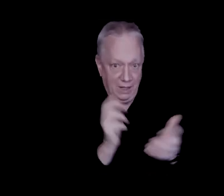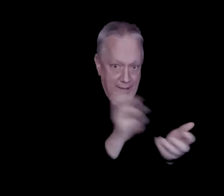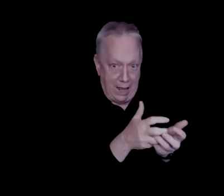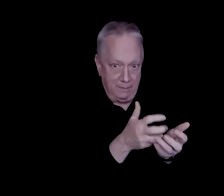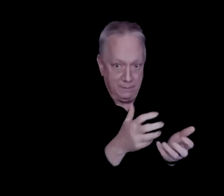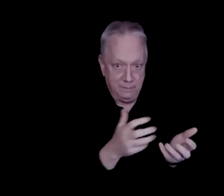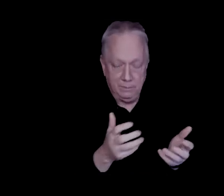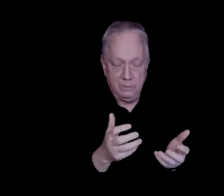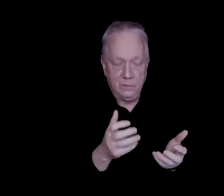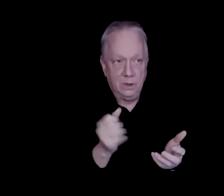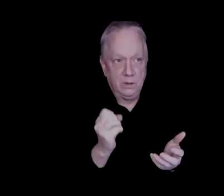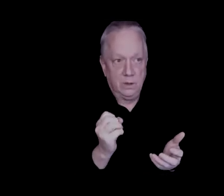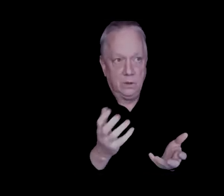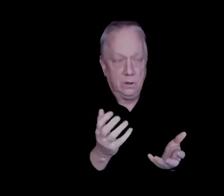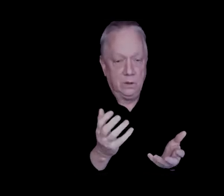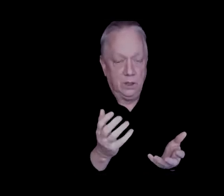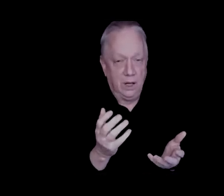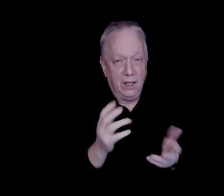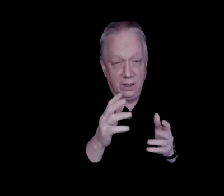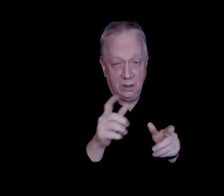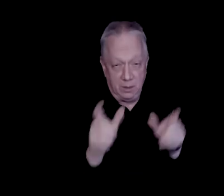also. And the people